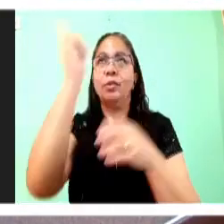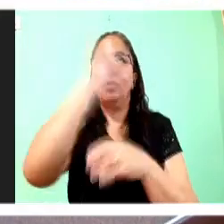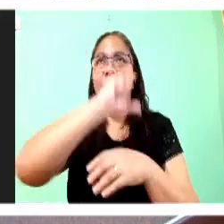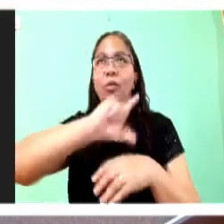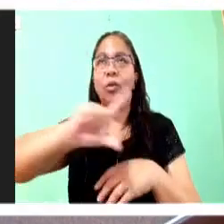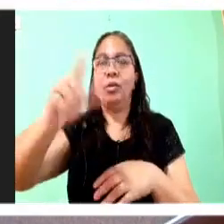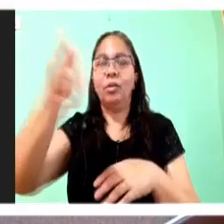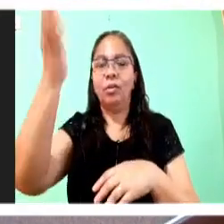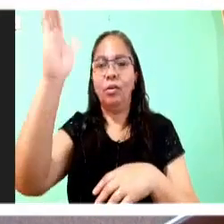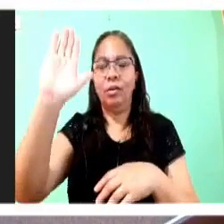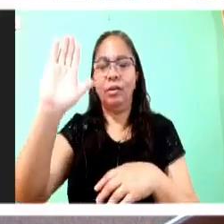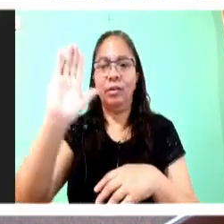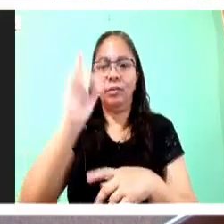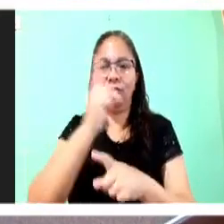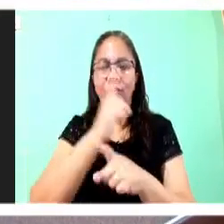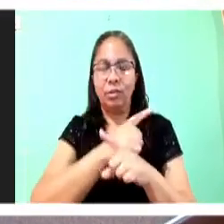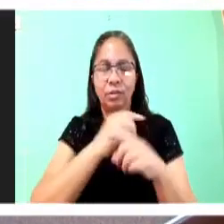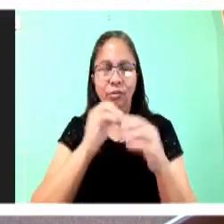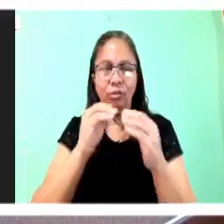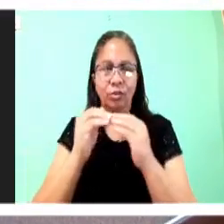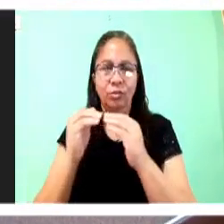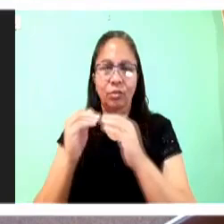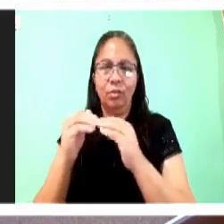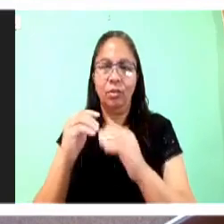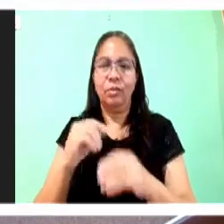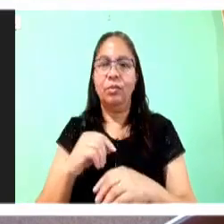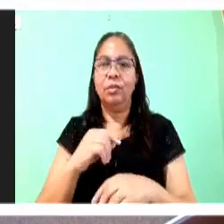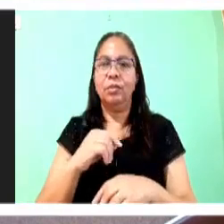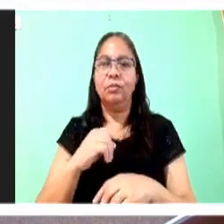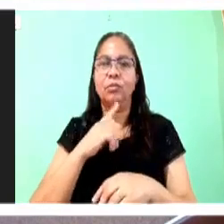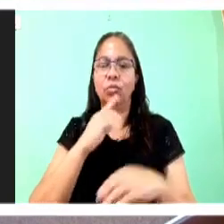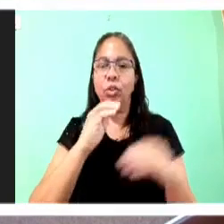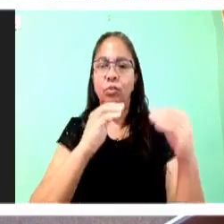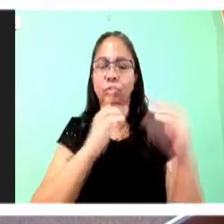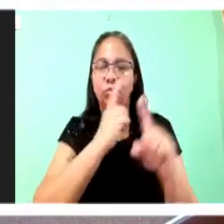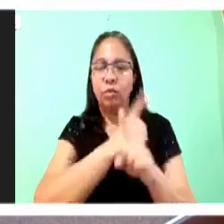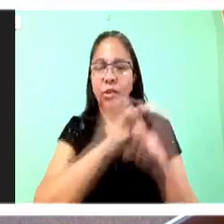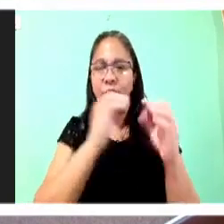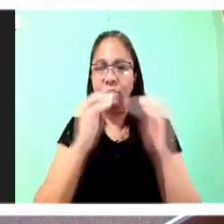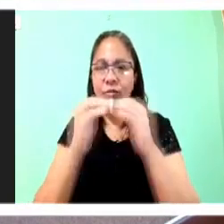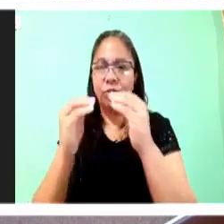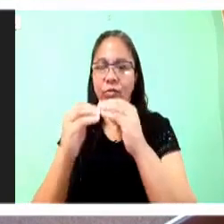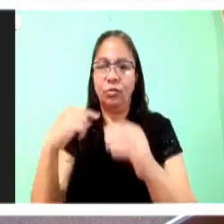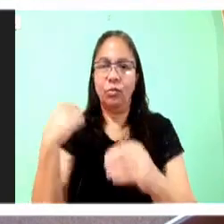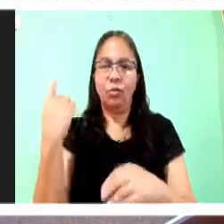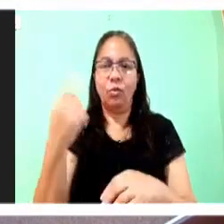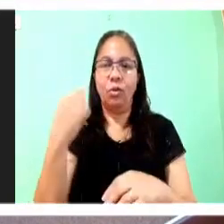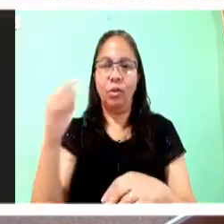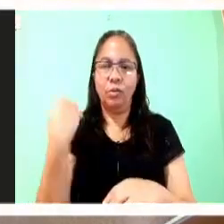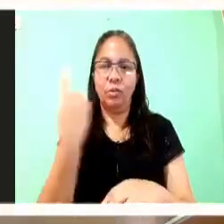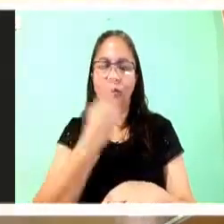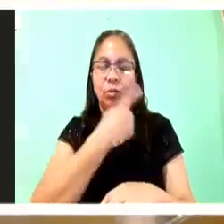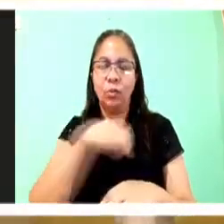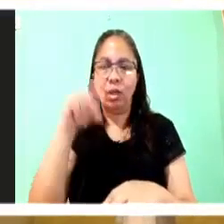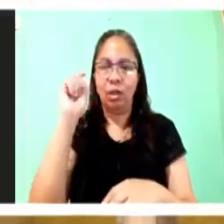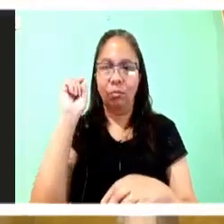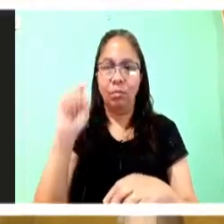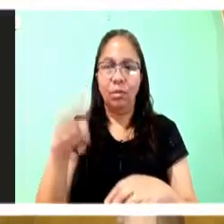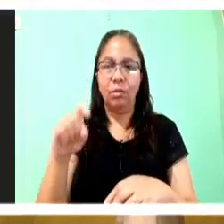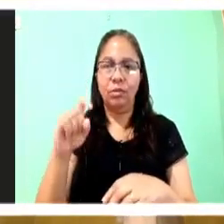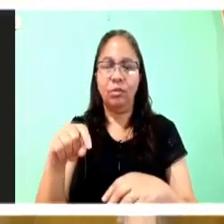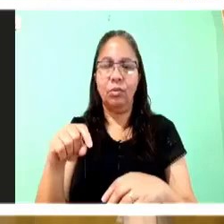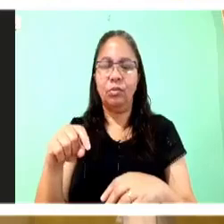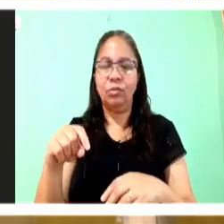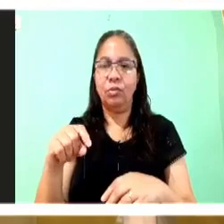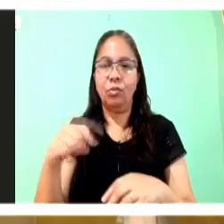our God. It is right and just. It is truly right and just, our duty and our salvation, always